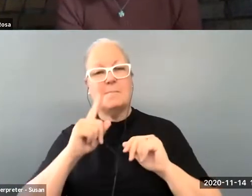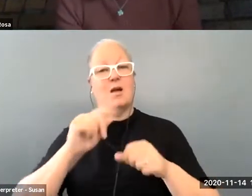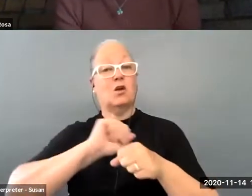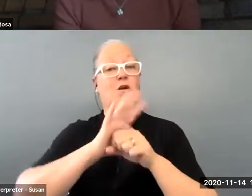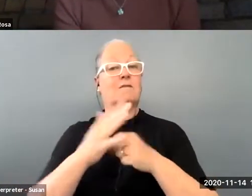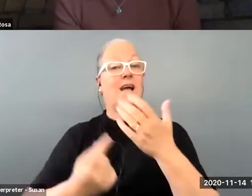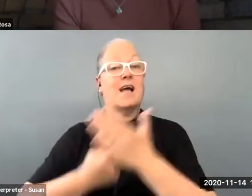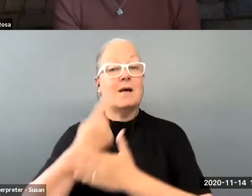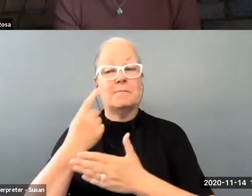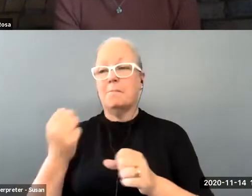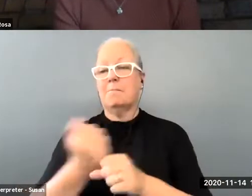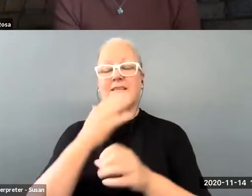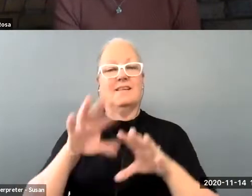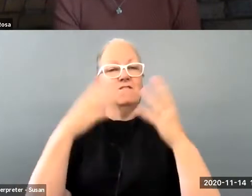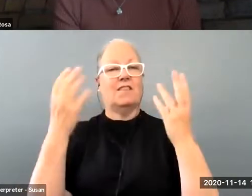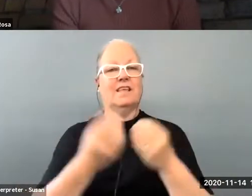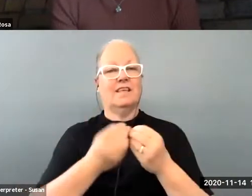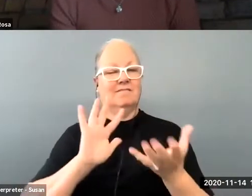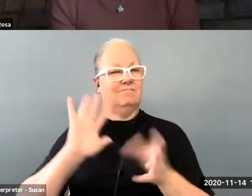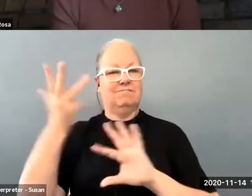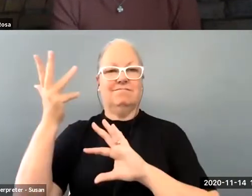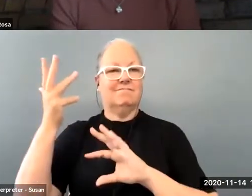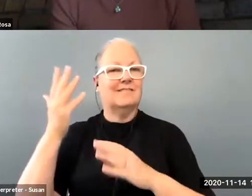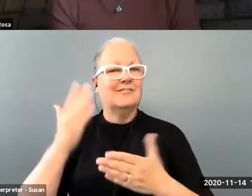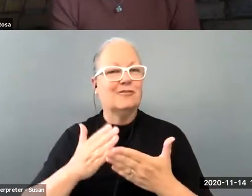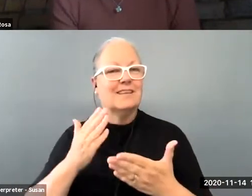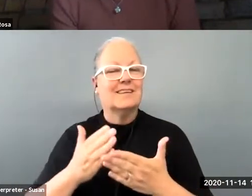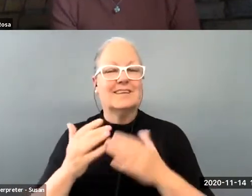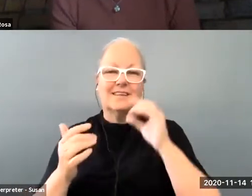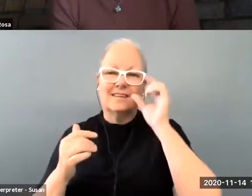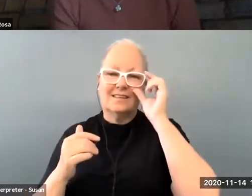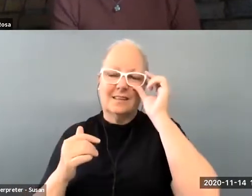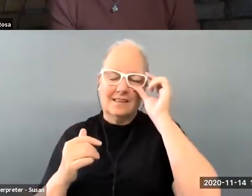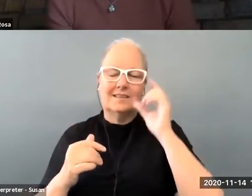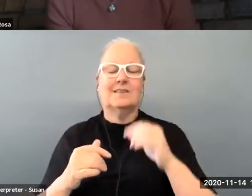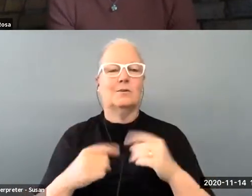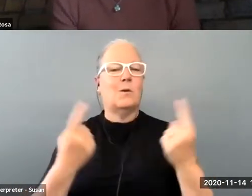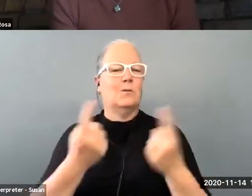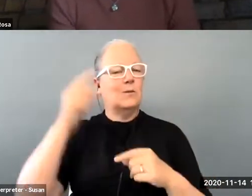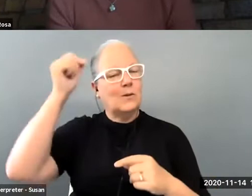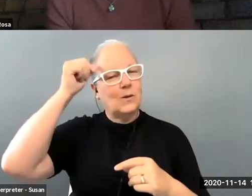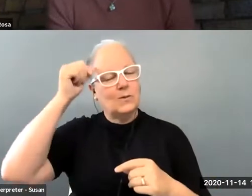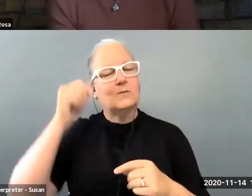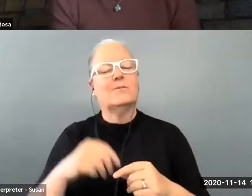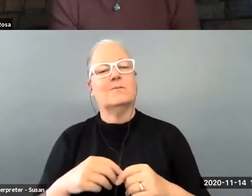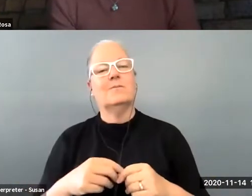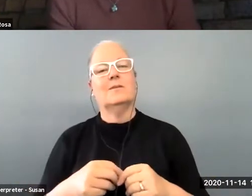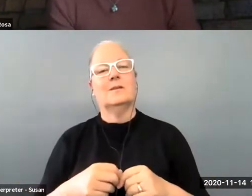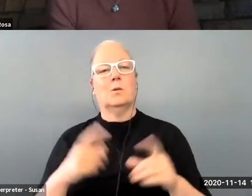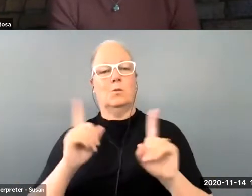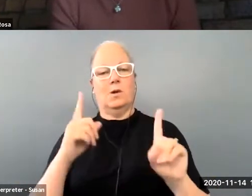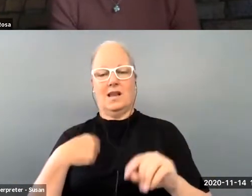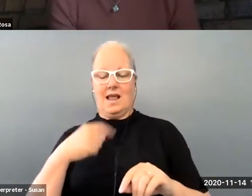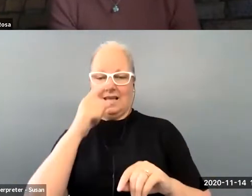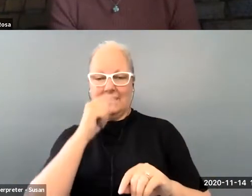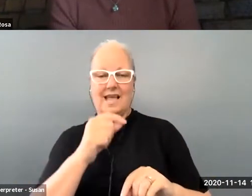into chaos. So in terms of offering something tangible, I tend to kind of take things